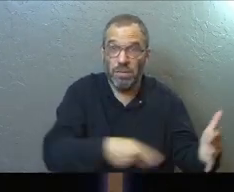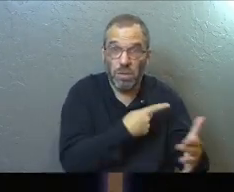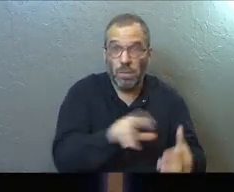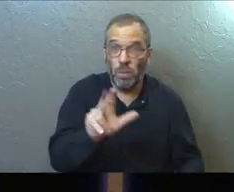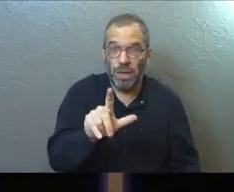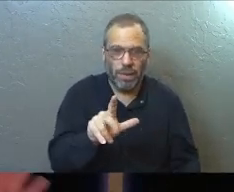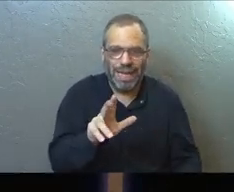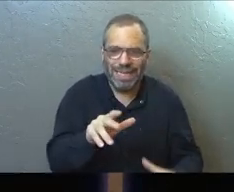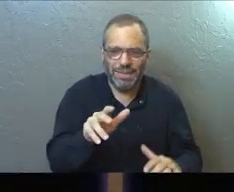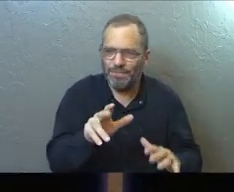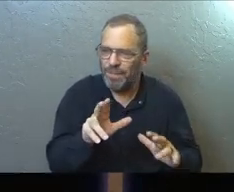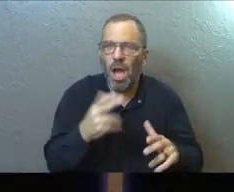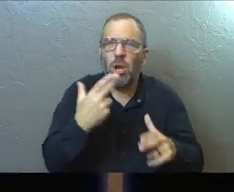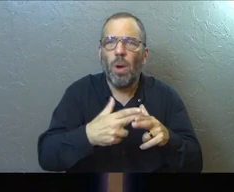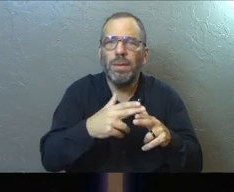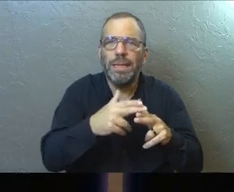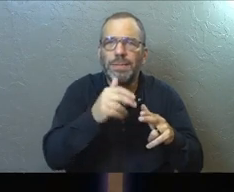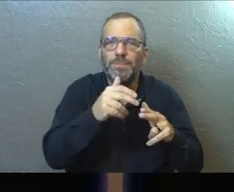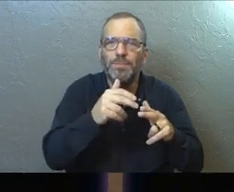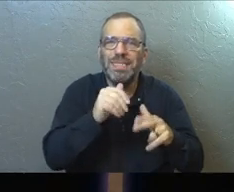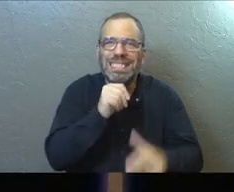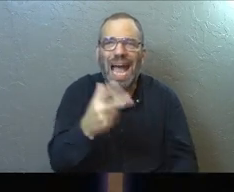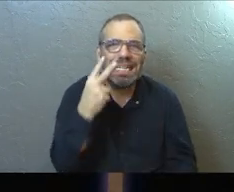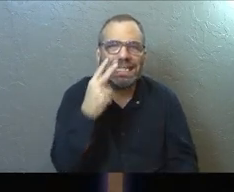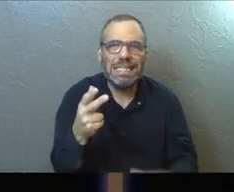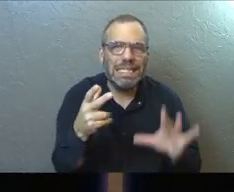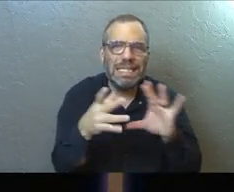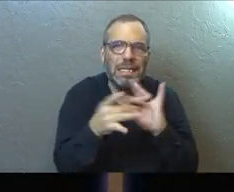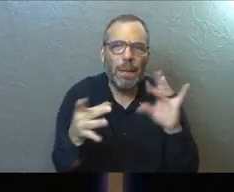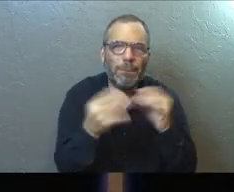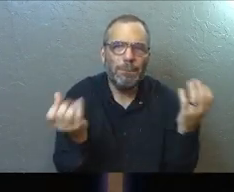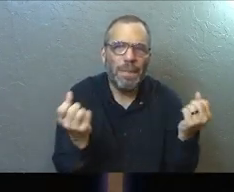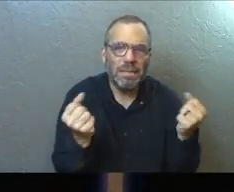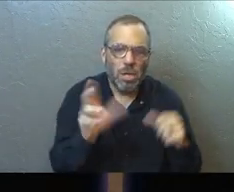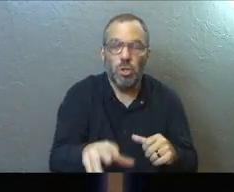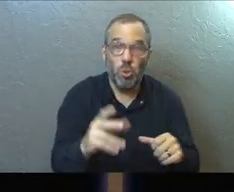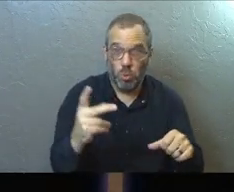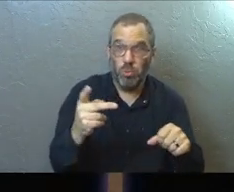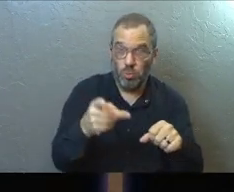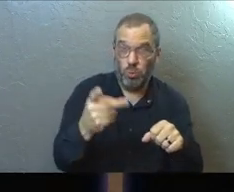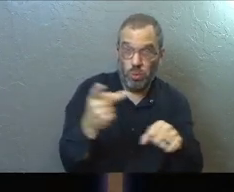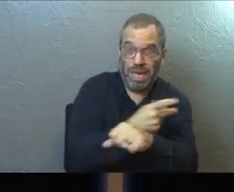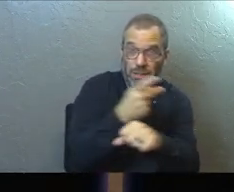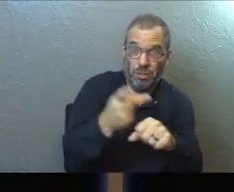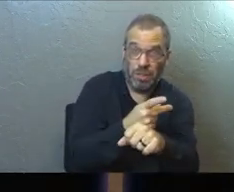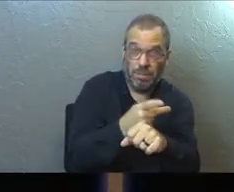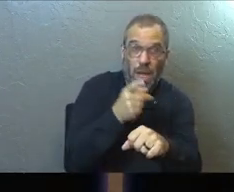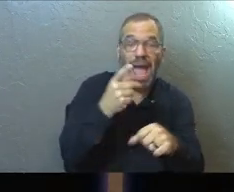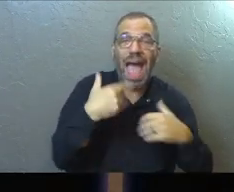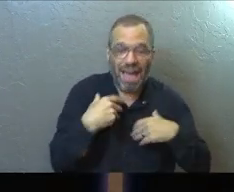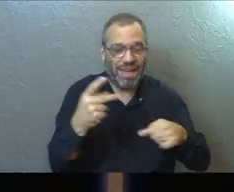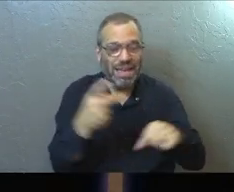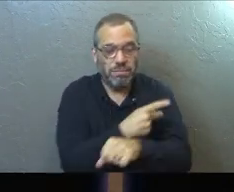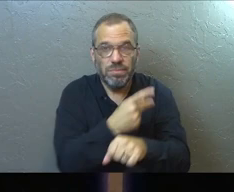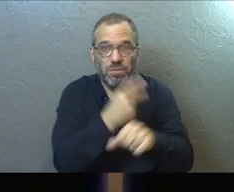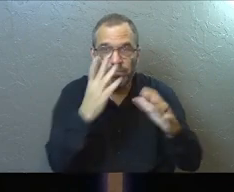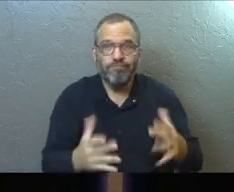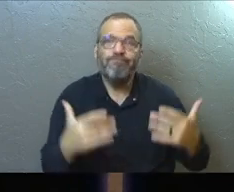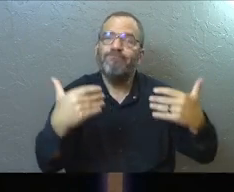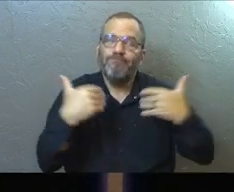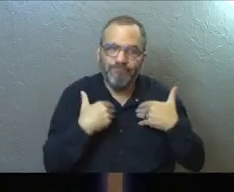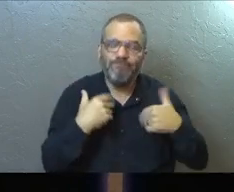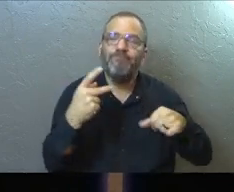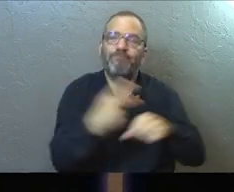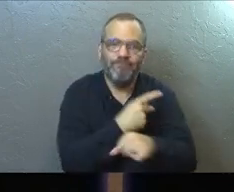psalm, is that to be a sheep means you have a shepherd and you merely receive from